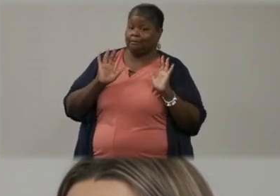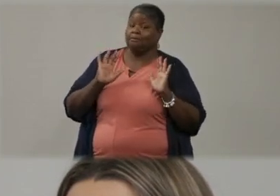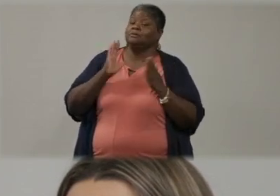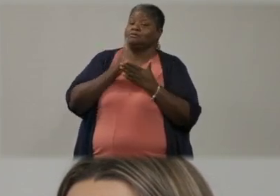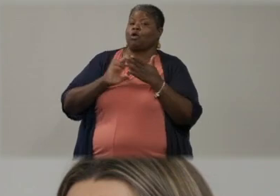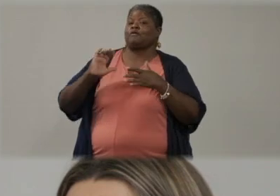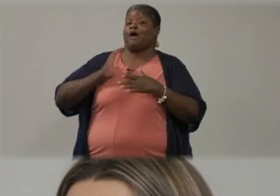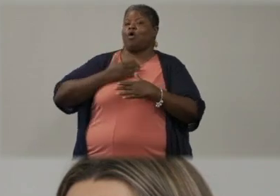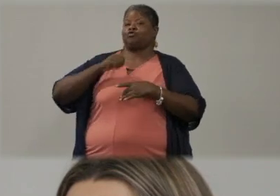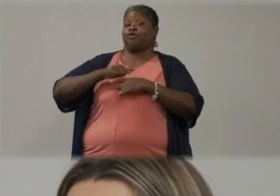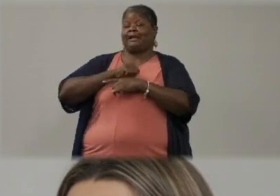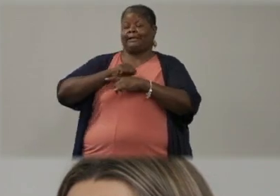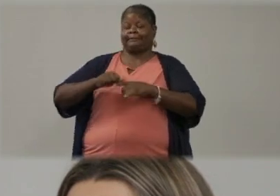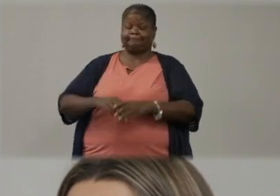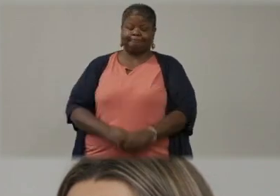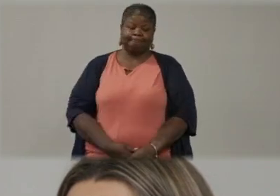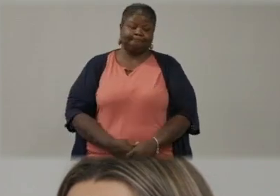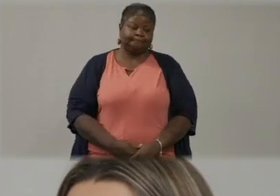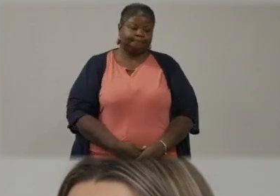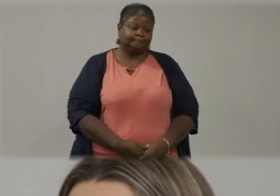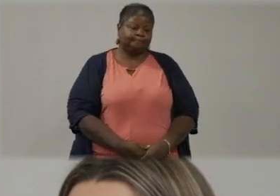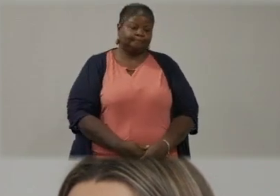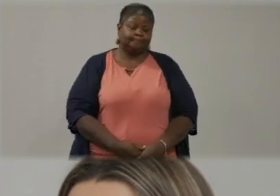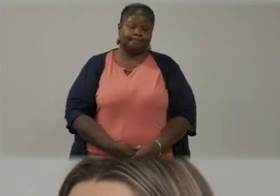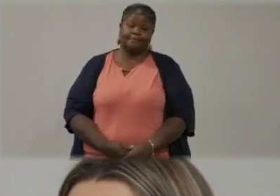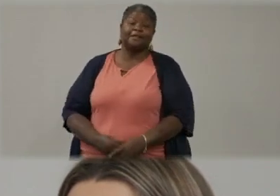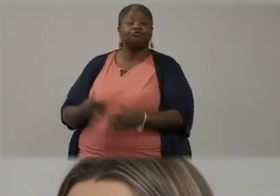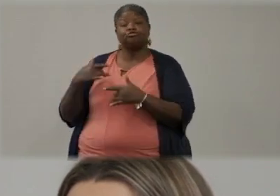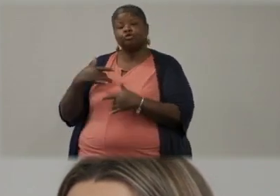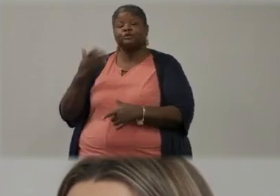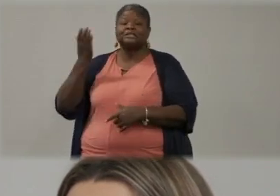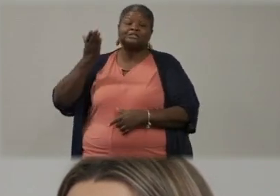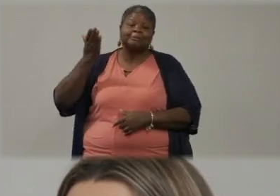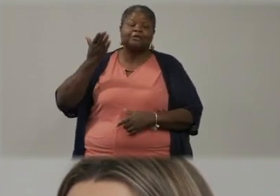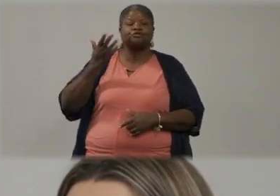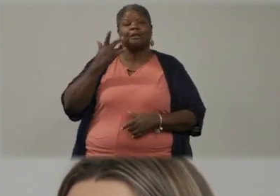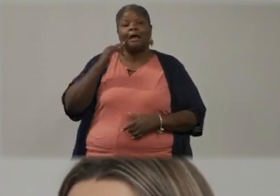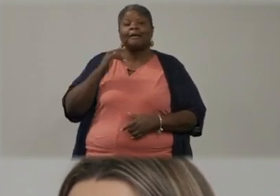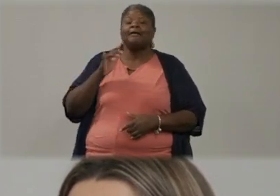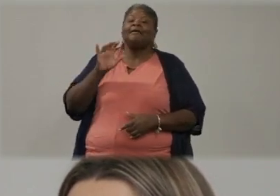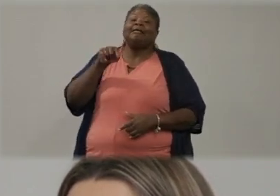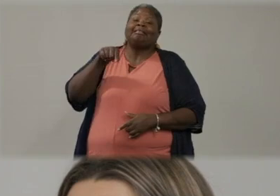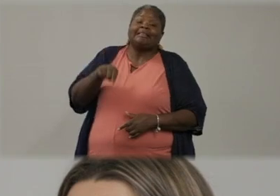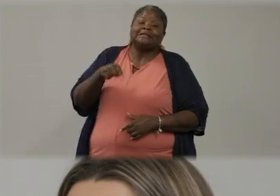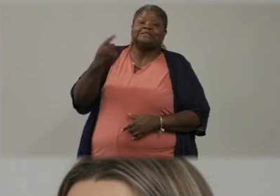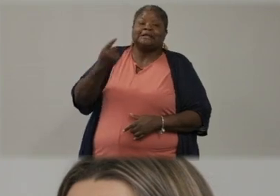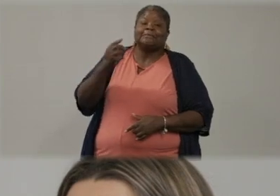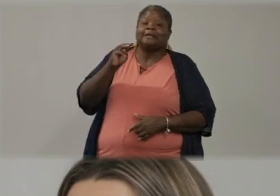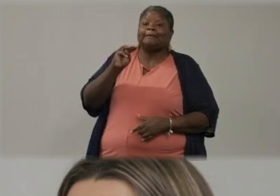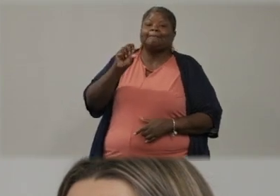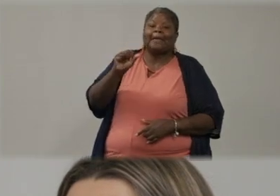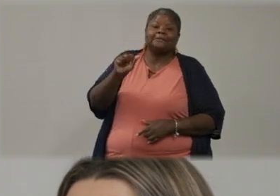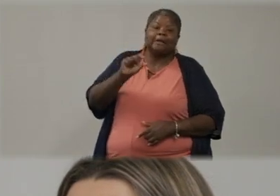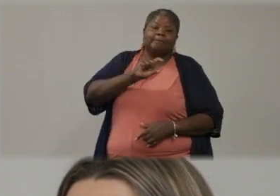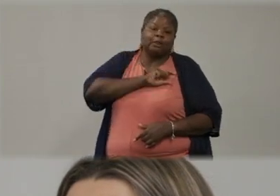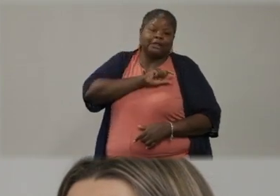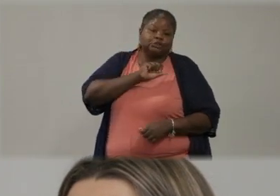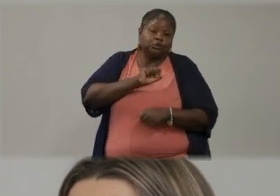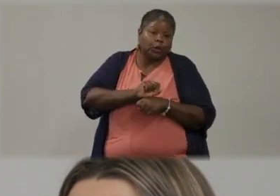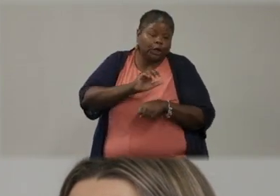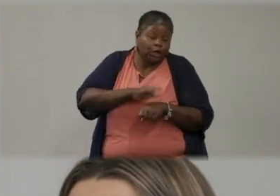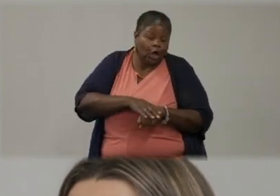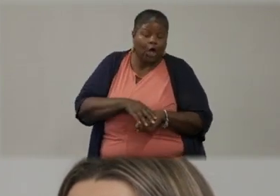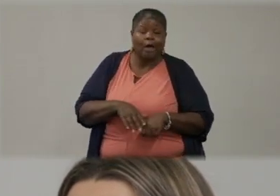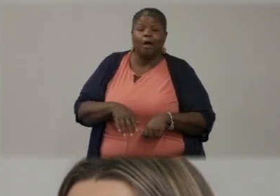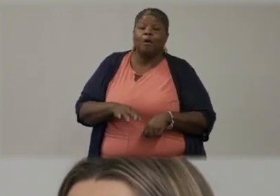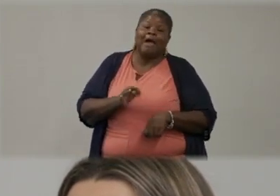training. And it's usually a speech like, well, that's just something that the Mesa police are working on. We have